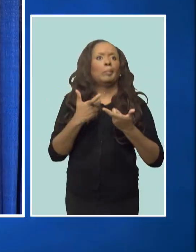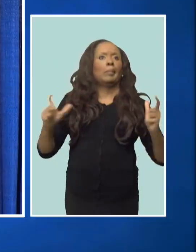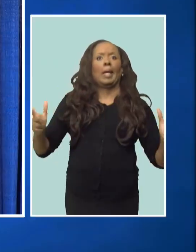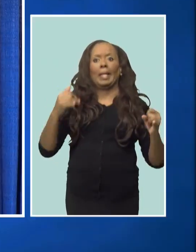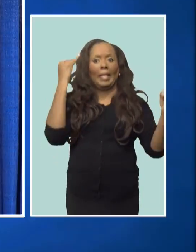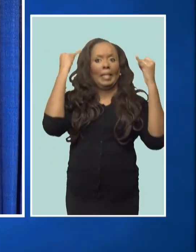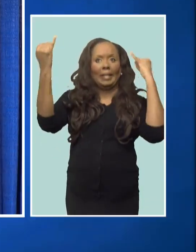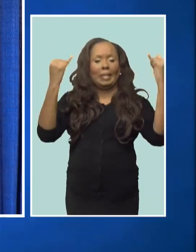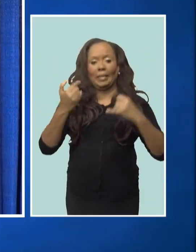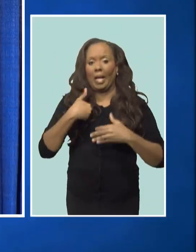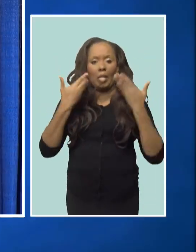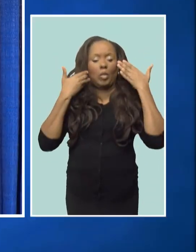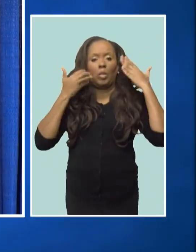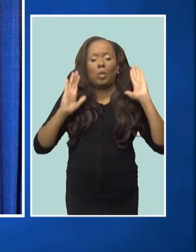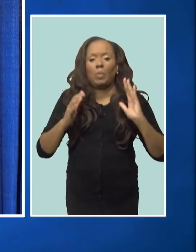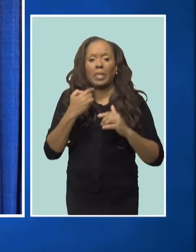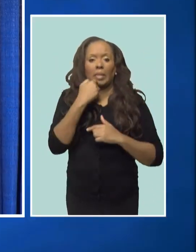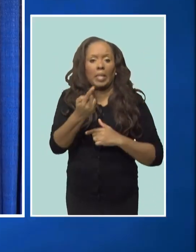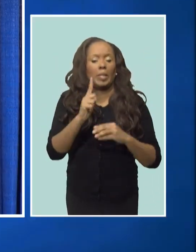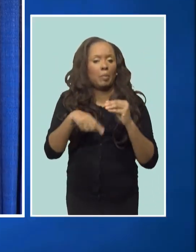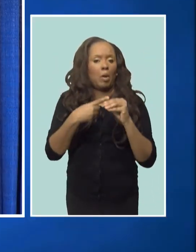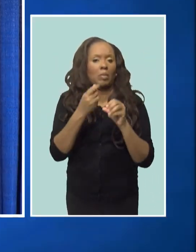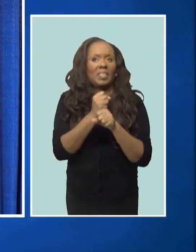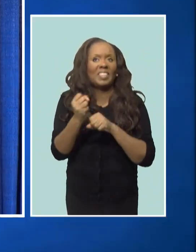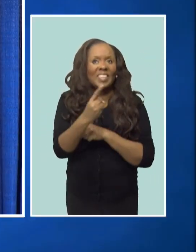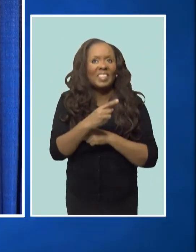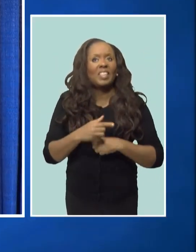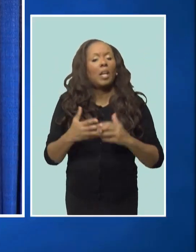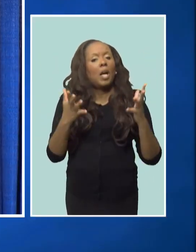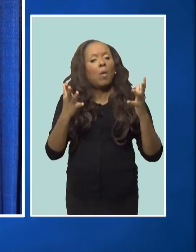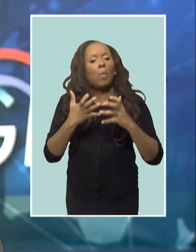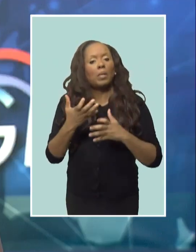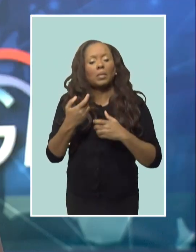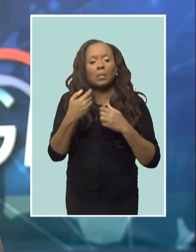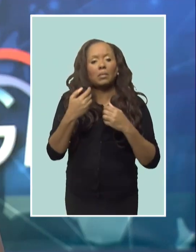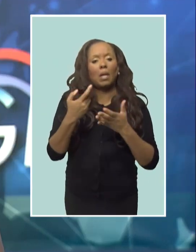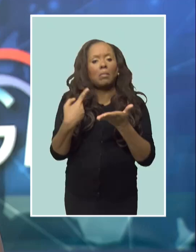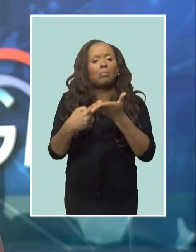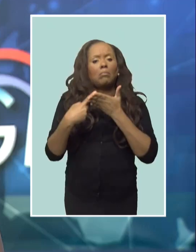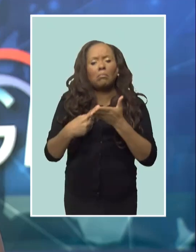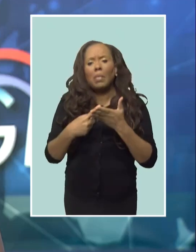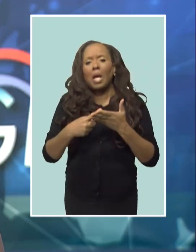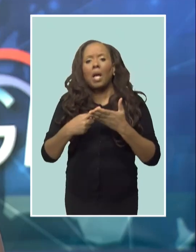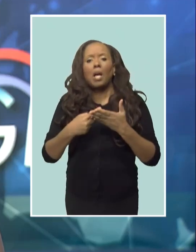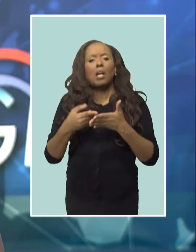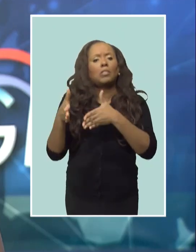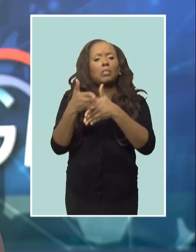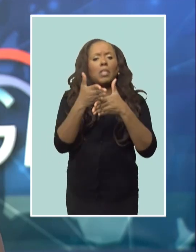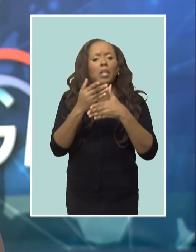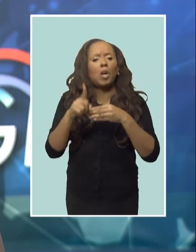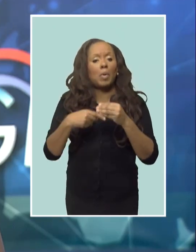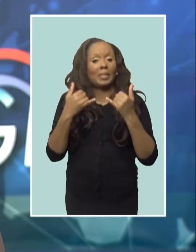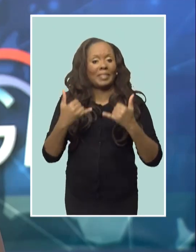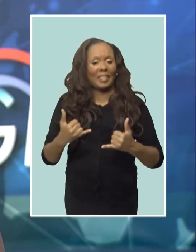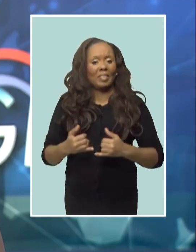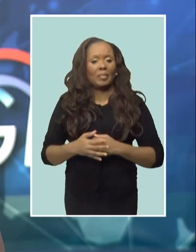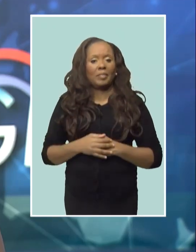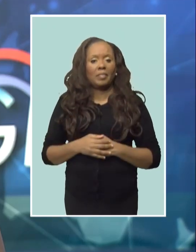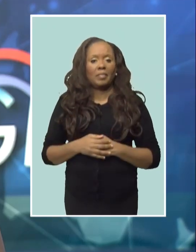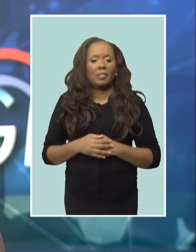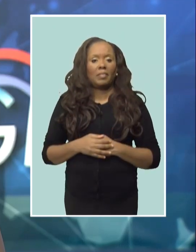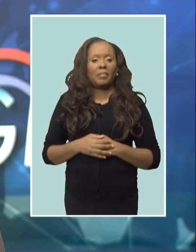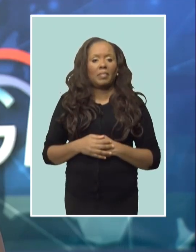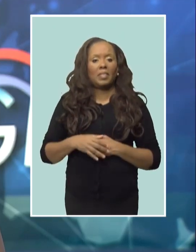year. My advice is for now. Meanwhile, Governor-elect for the Eastern Canada and